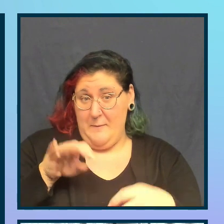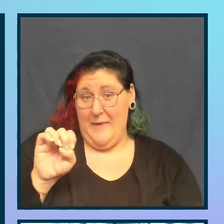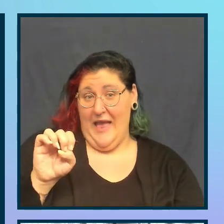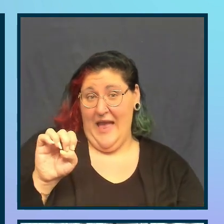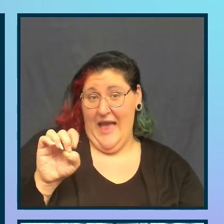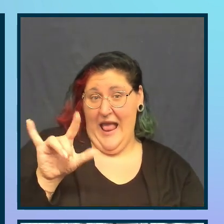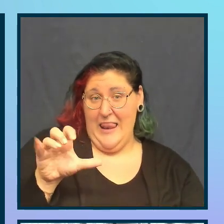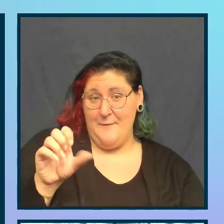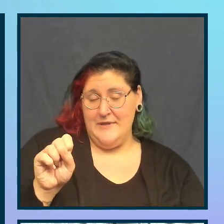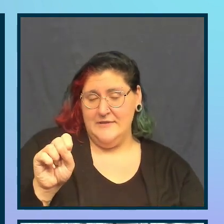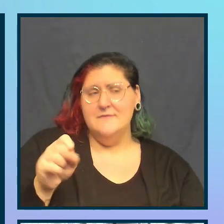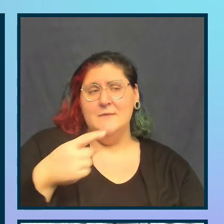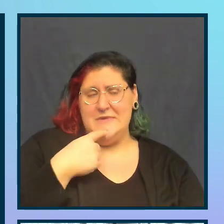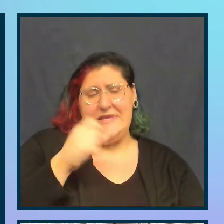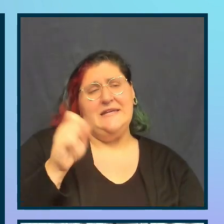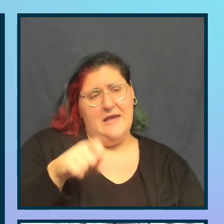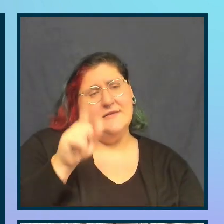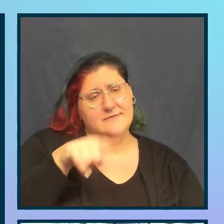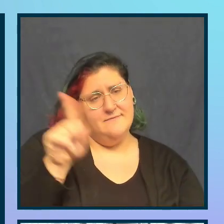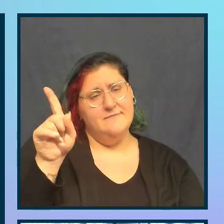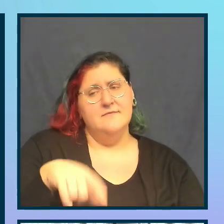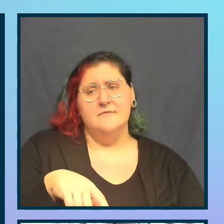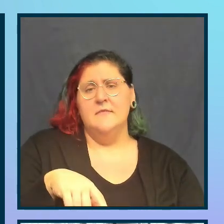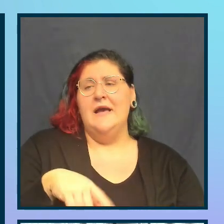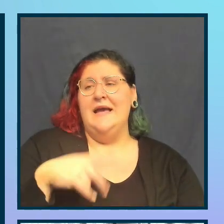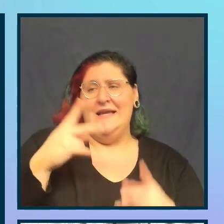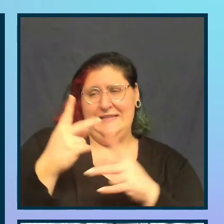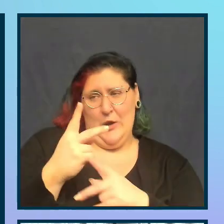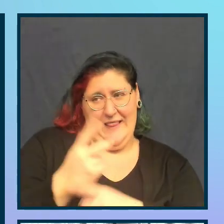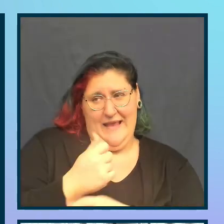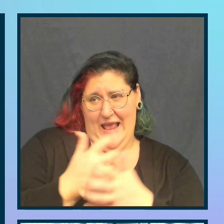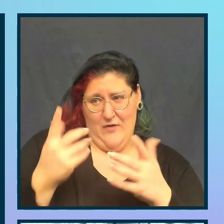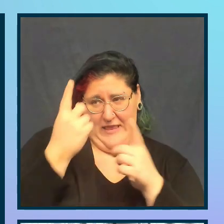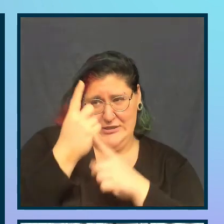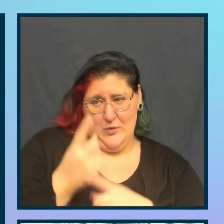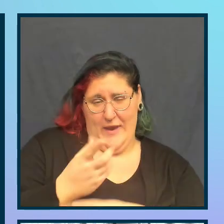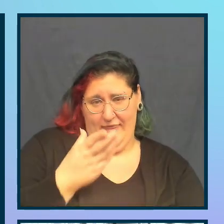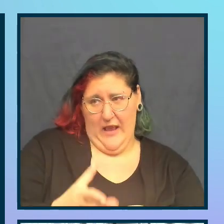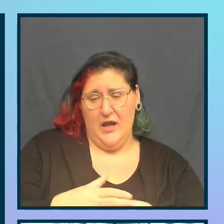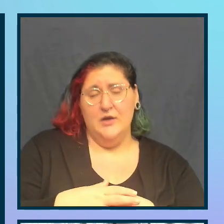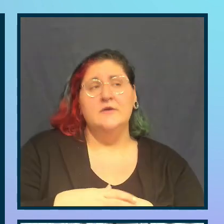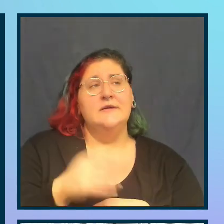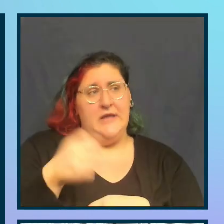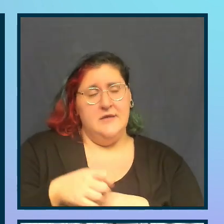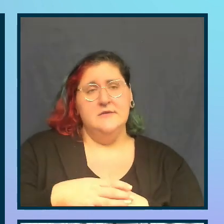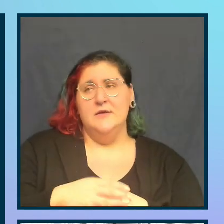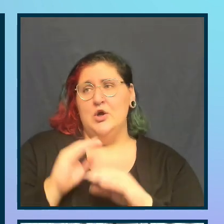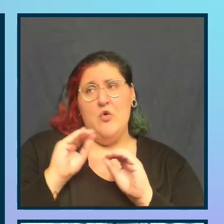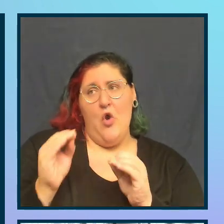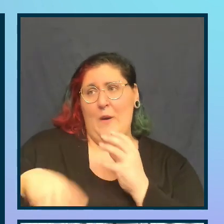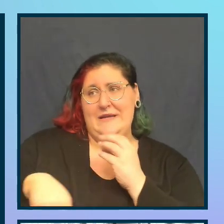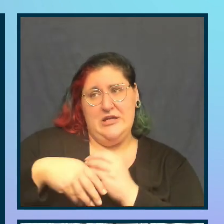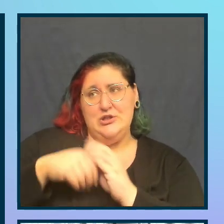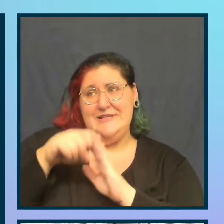going to change anything there. And there's no additional states that I need to change for this element. It doesn't appear because this doesn't look disabled, pressed,